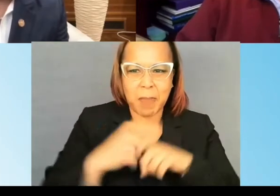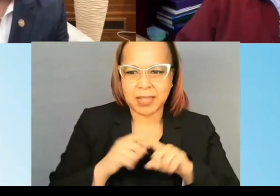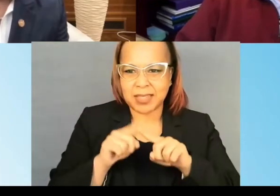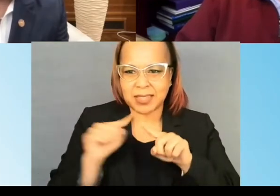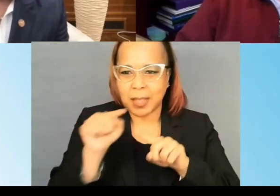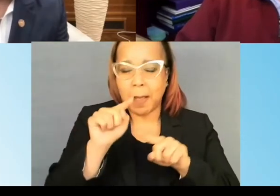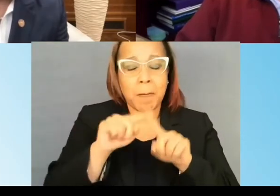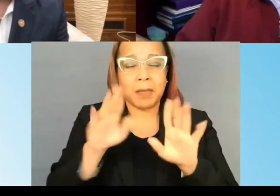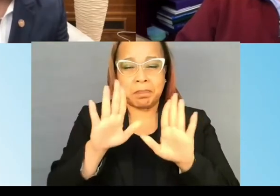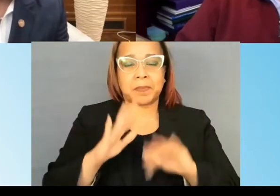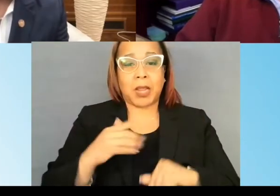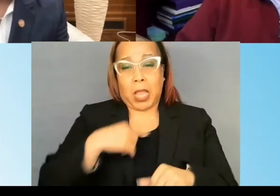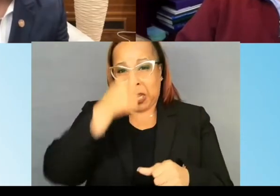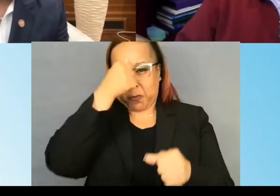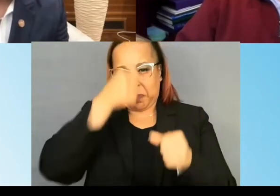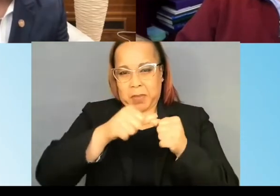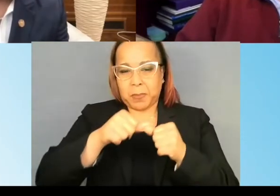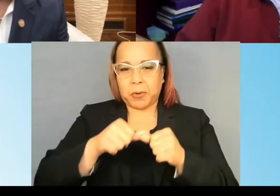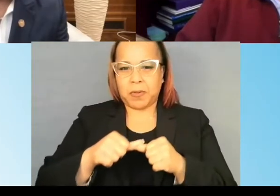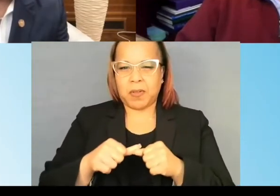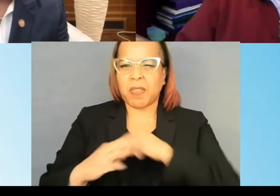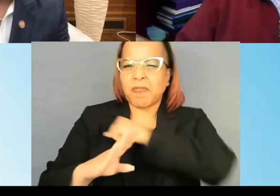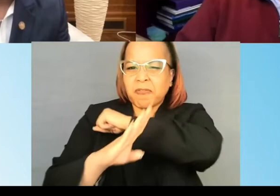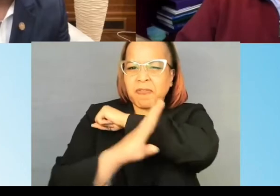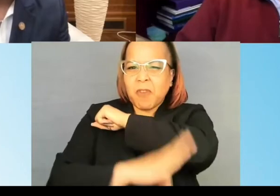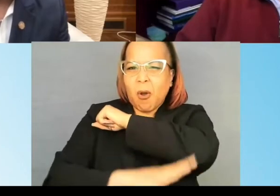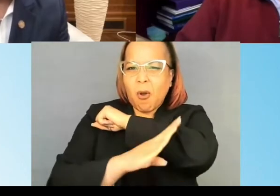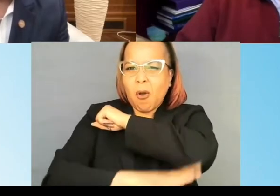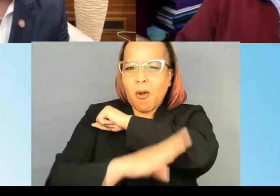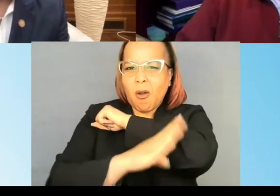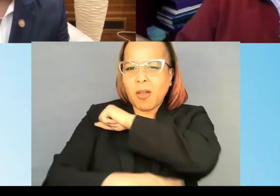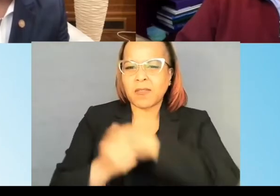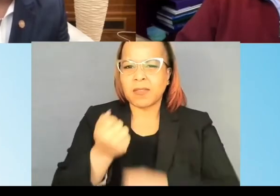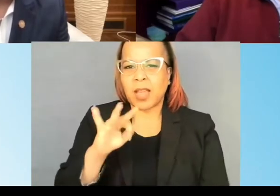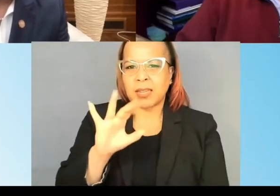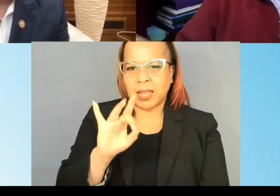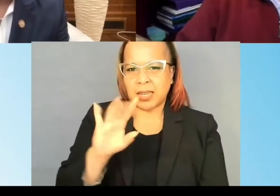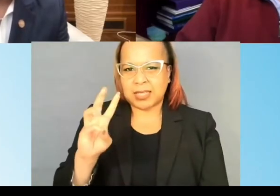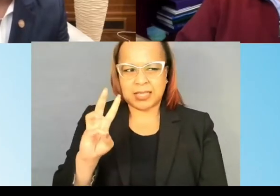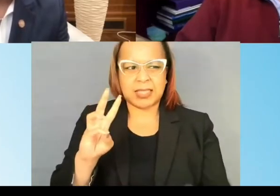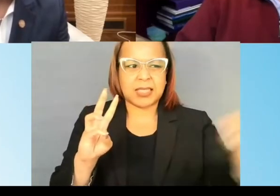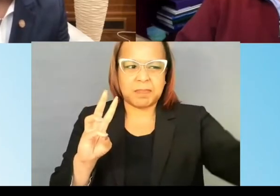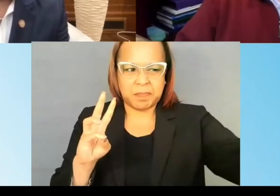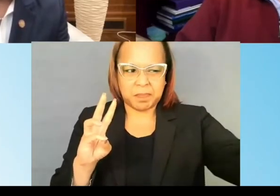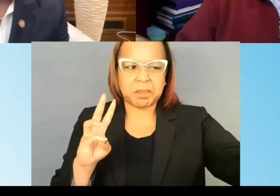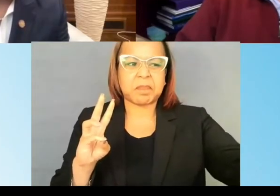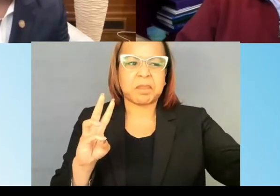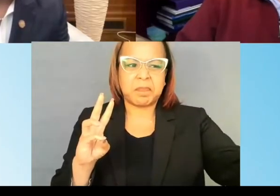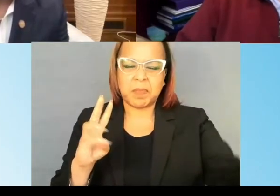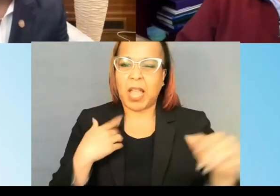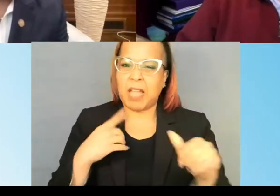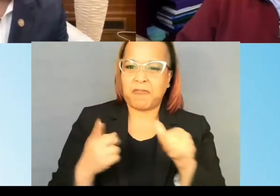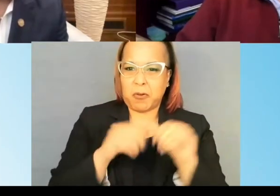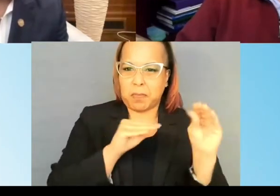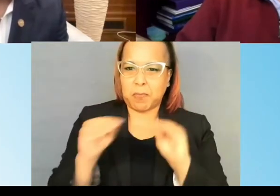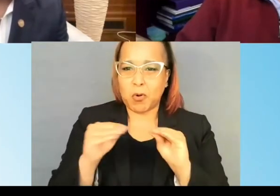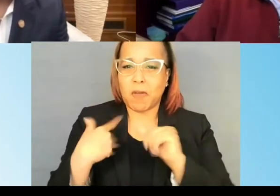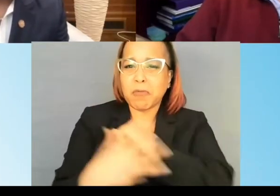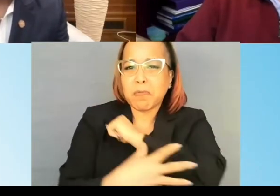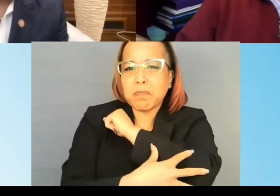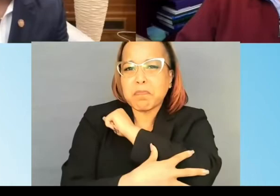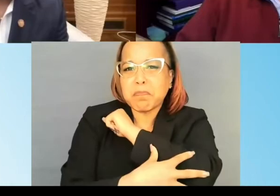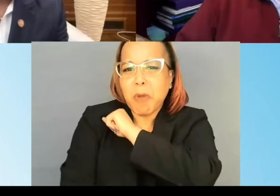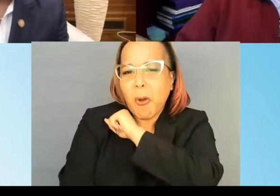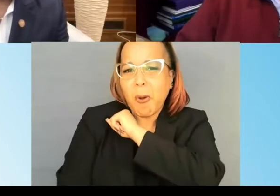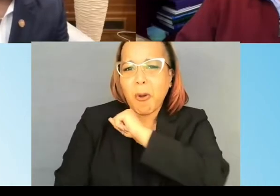remember in the fall of 86, when I first moved here and I was a poor, struggling law